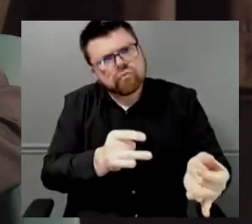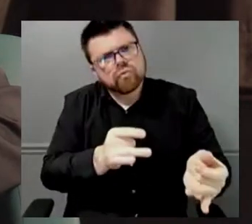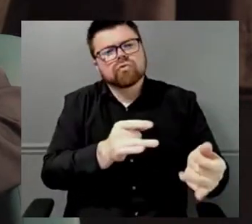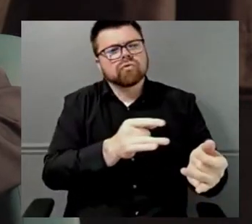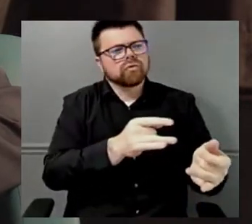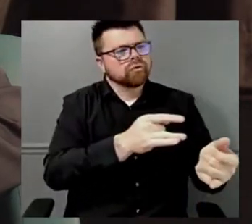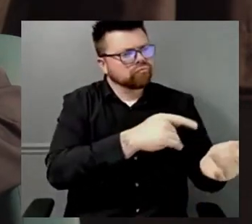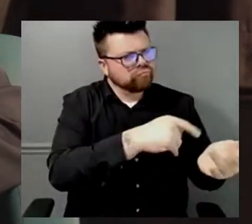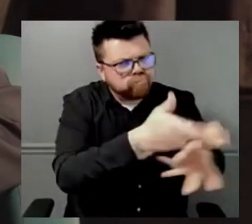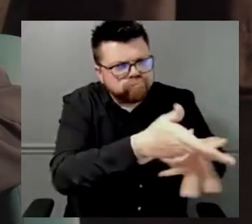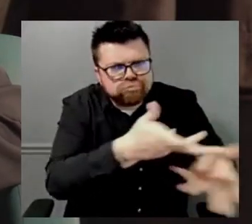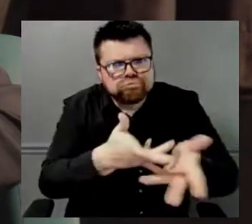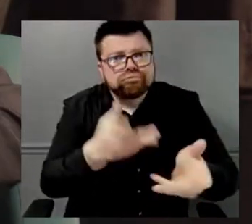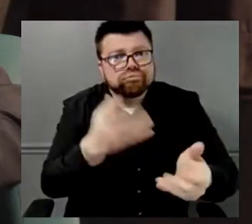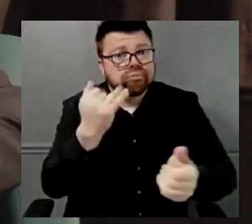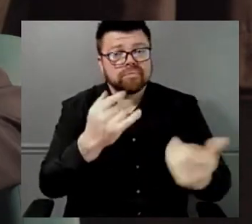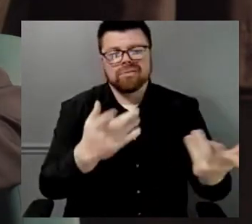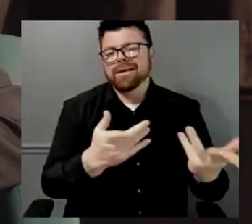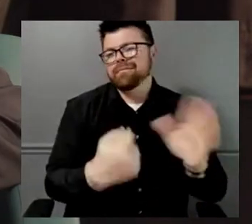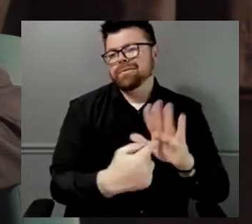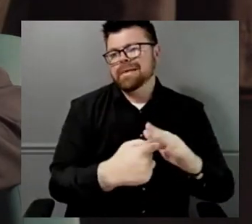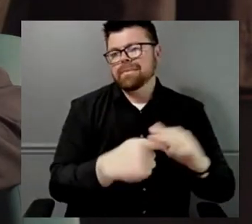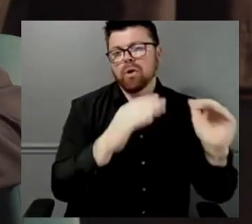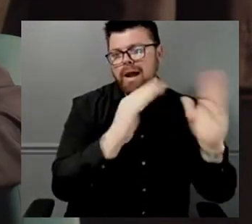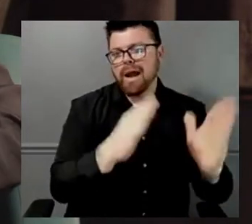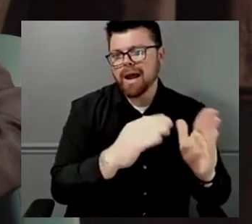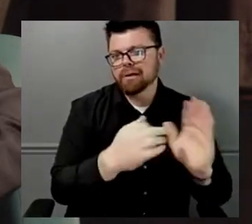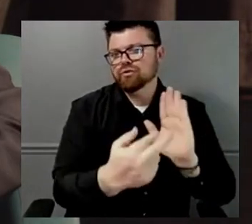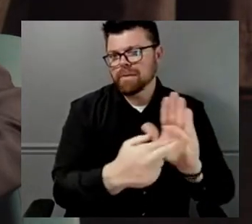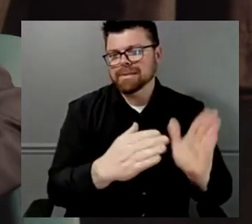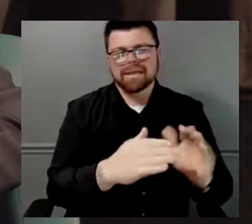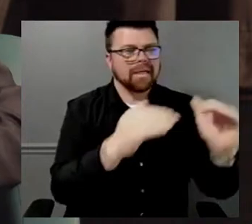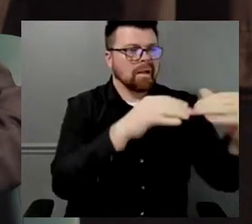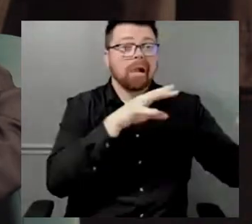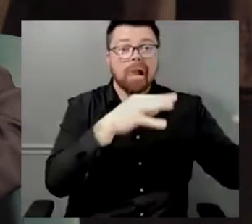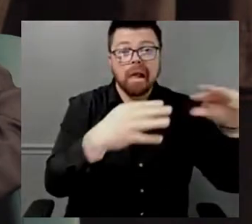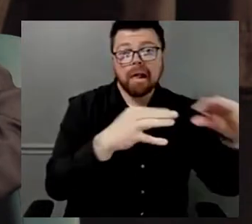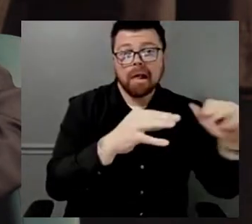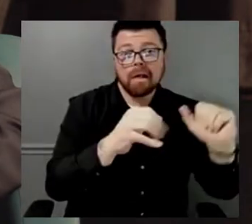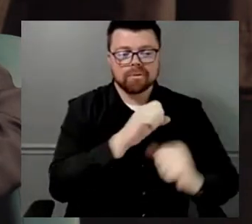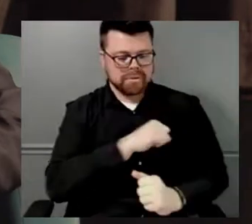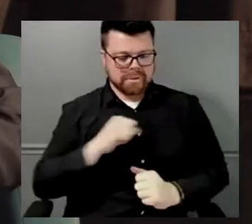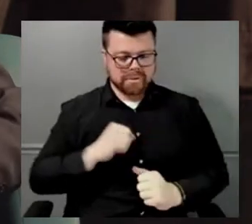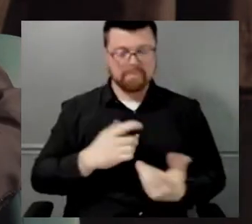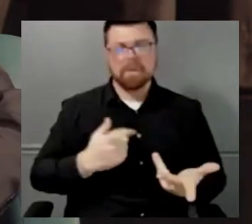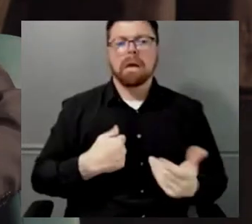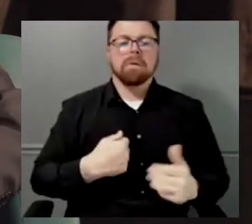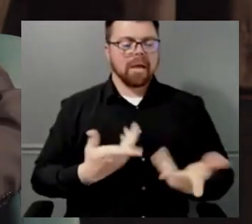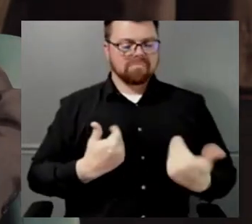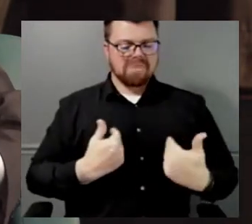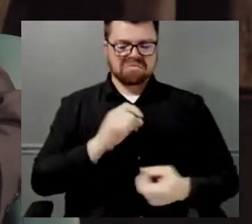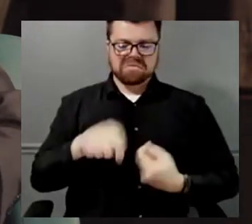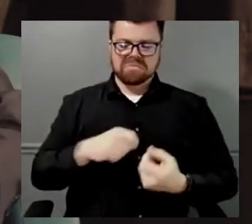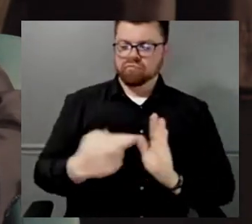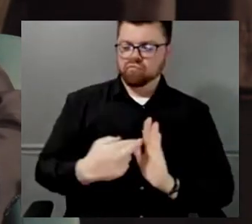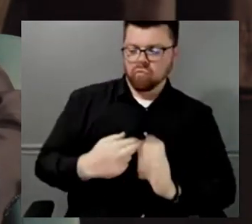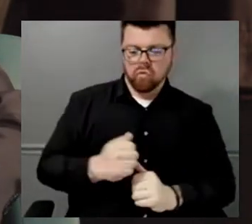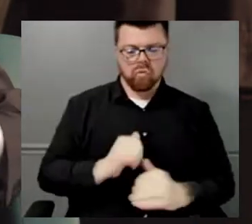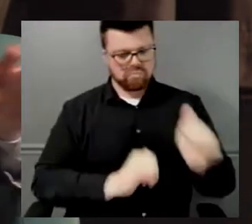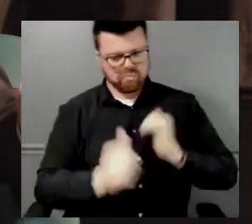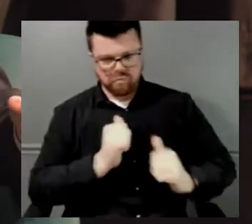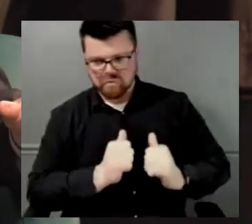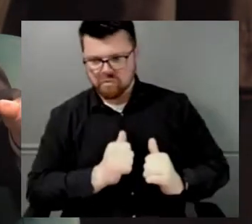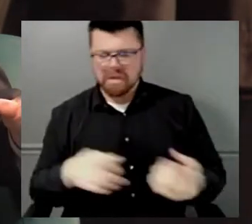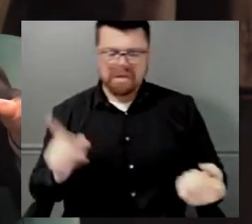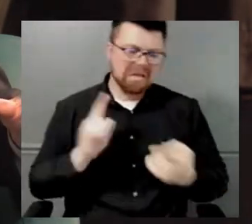the House of Representatives creates a different set of incentives for performance. I'm going to perform in a certain way, and I'm going to be less relational and